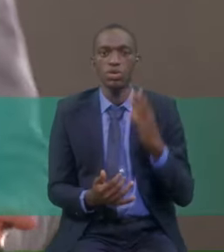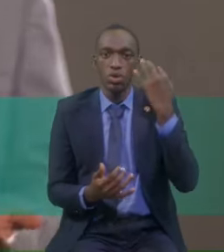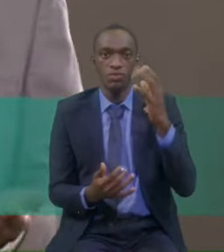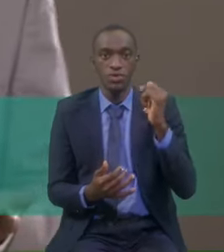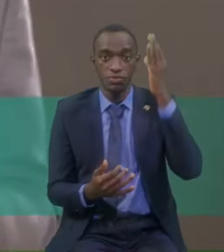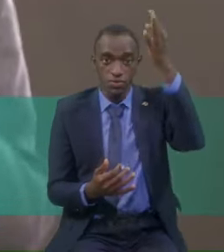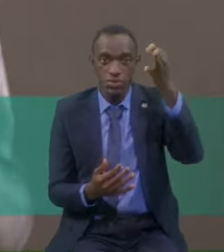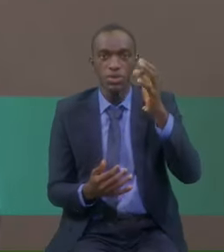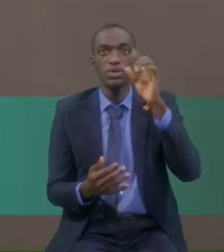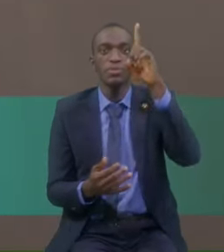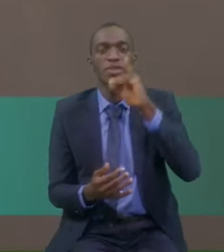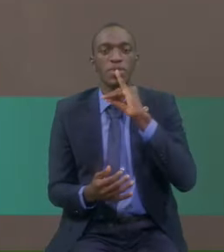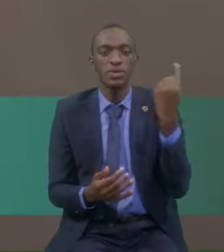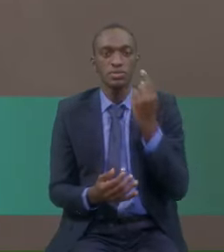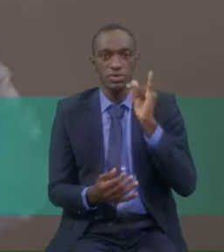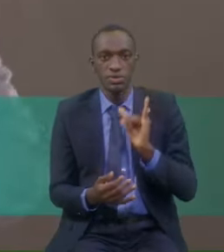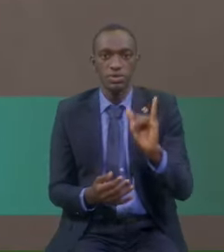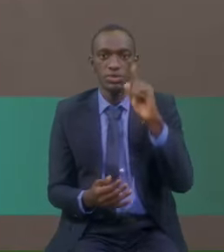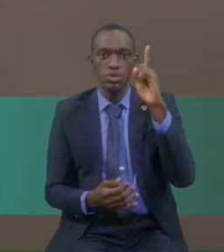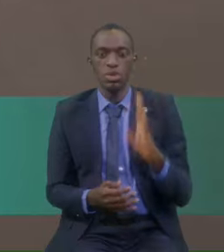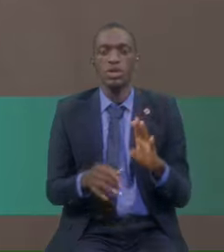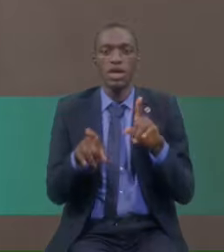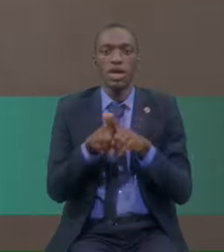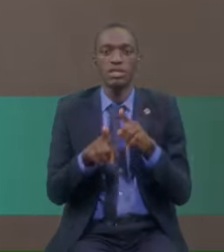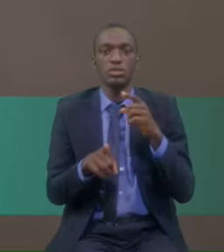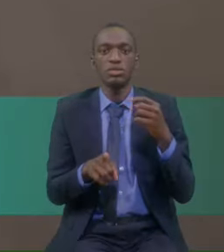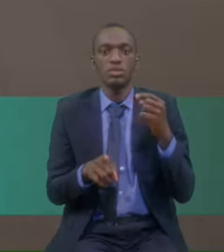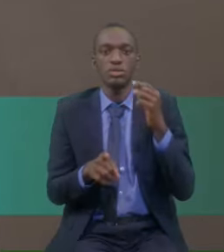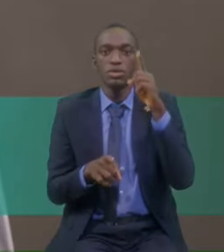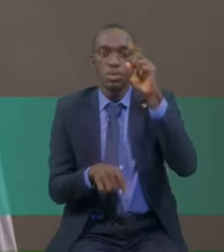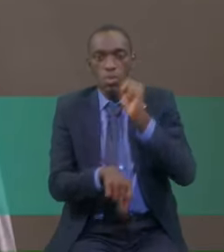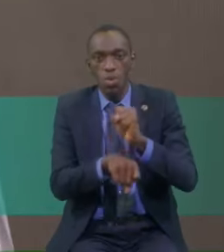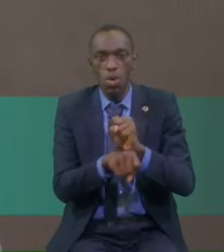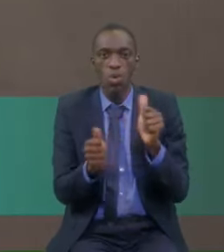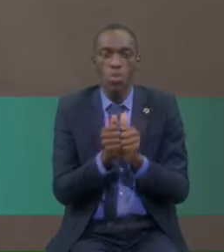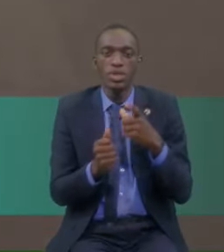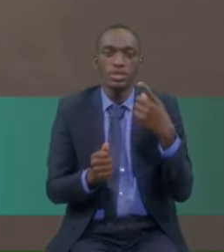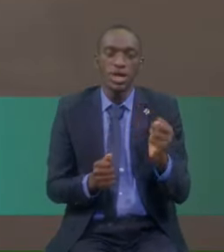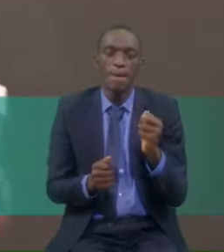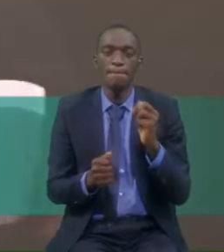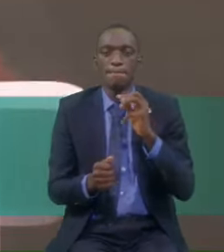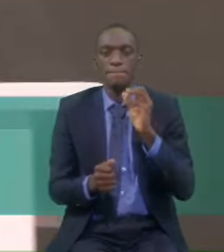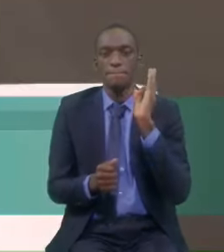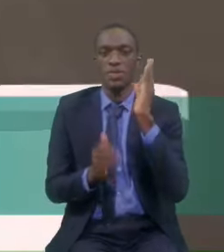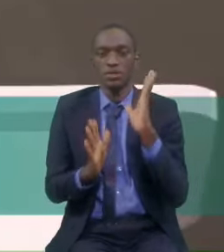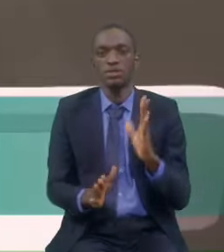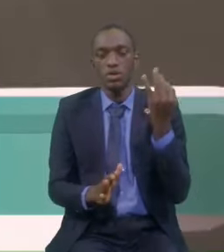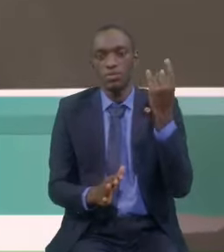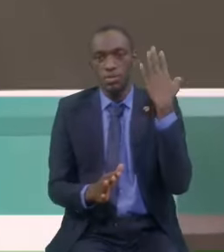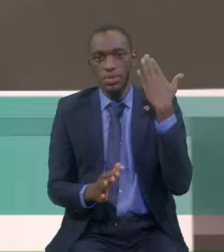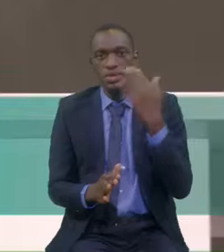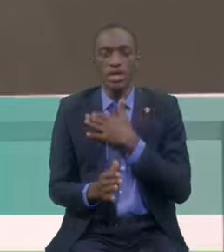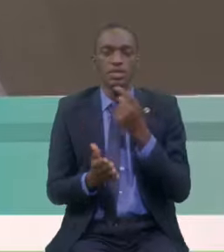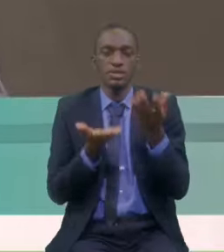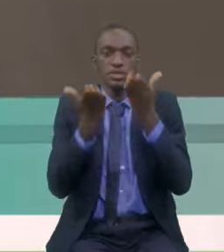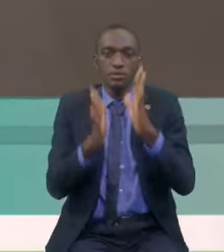he was with the ministers of the past, as he was with the servants of God in the past. So he is today,